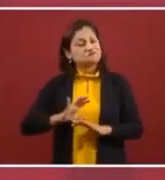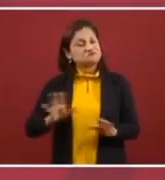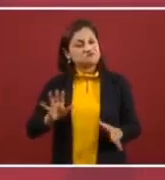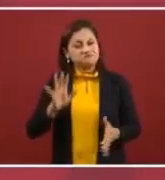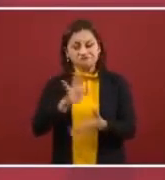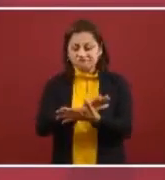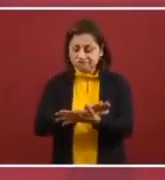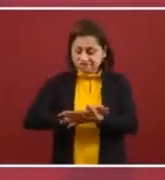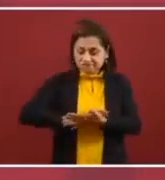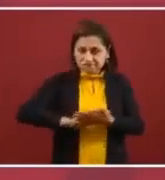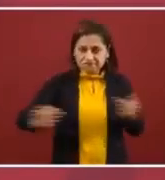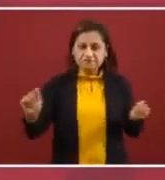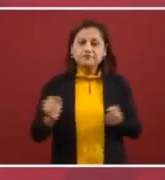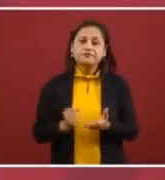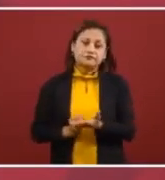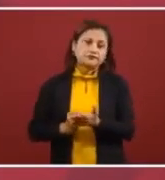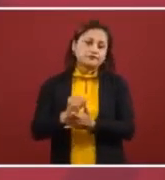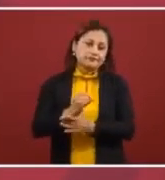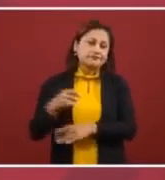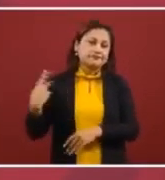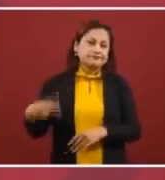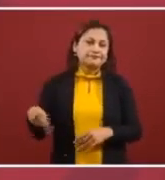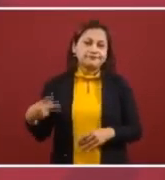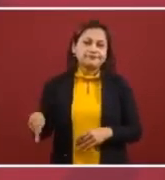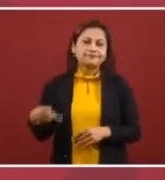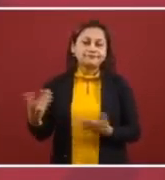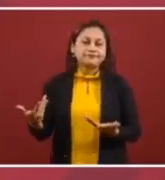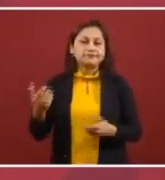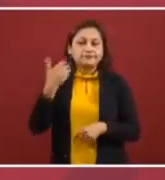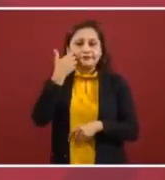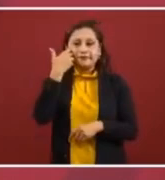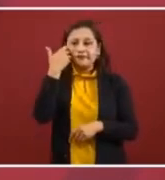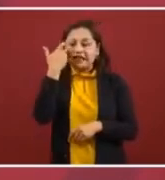to have raids and exterminate.